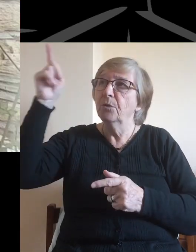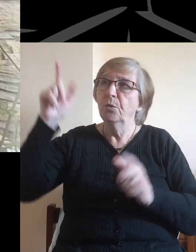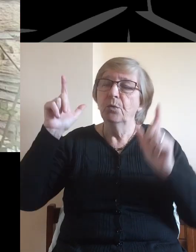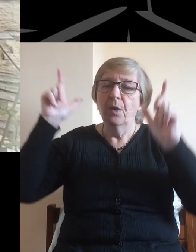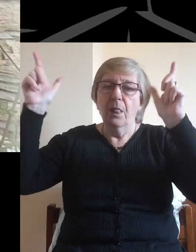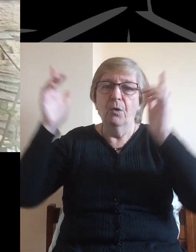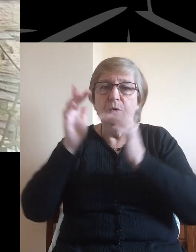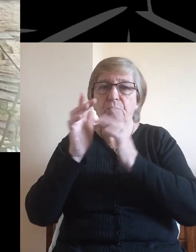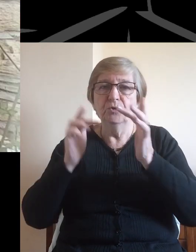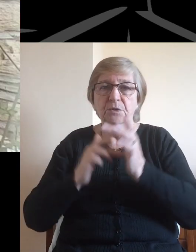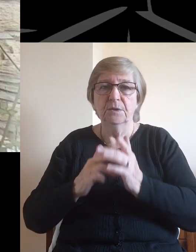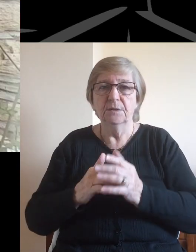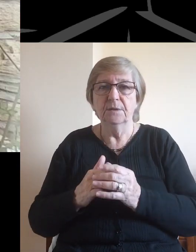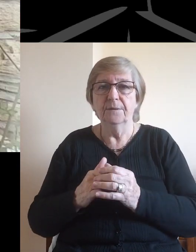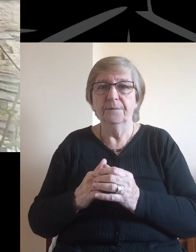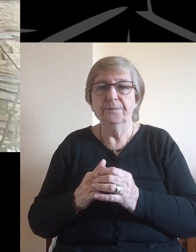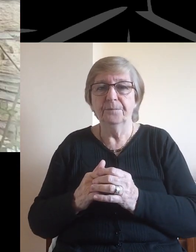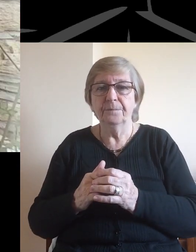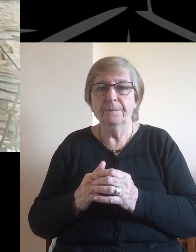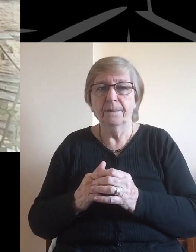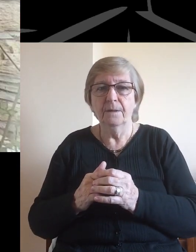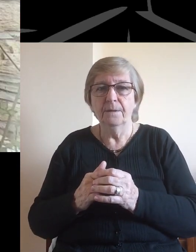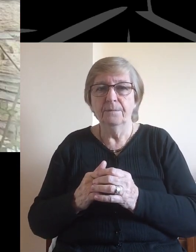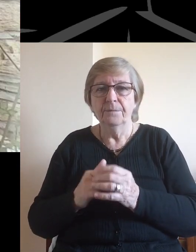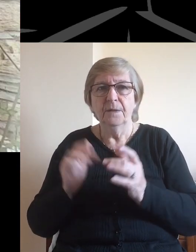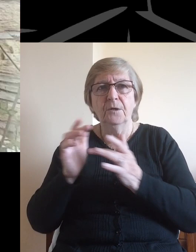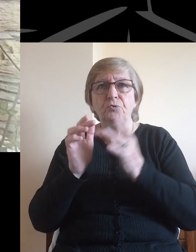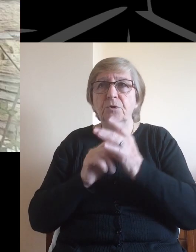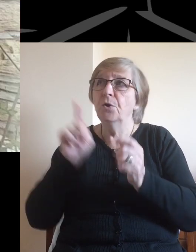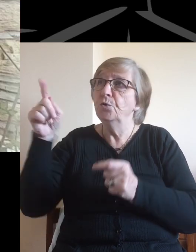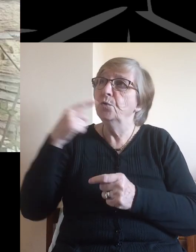we worship you, Lord Jesus.